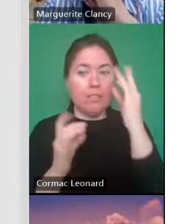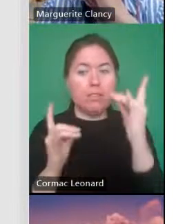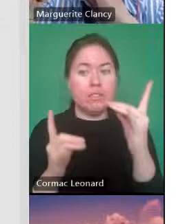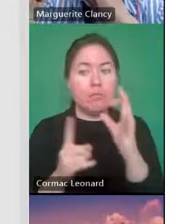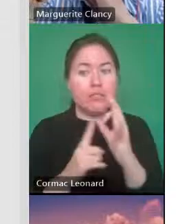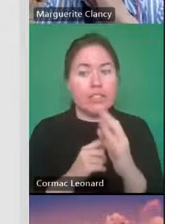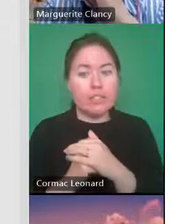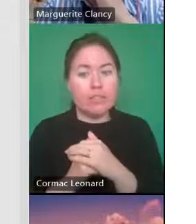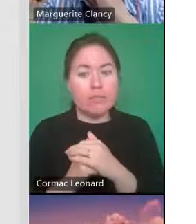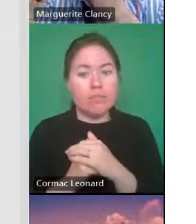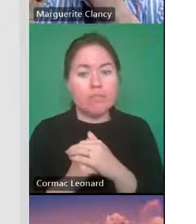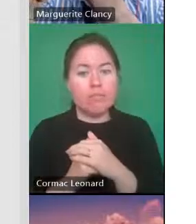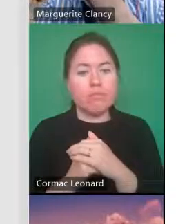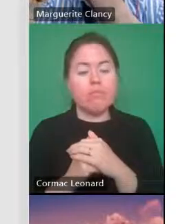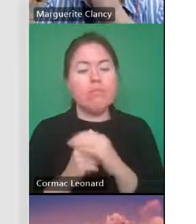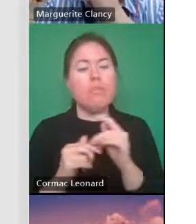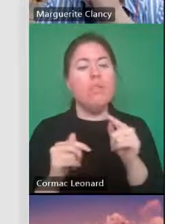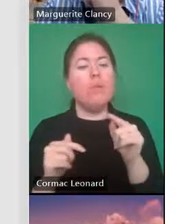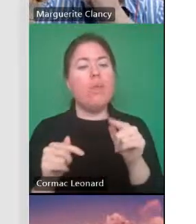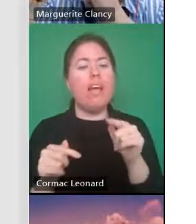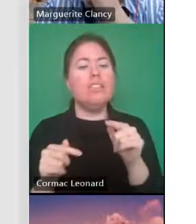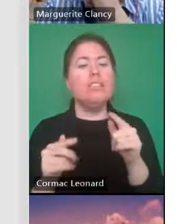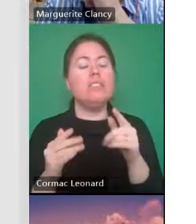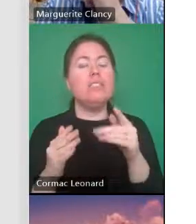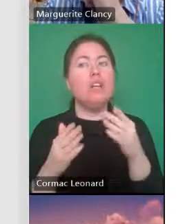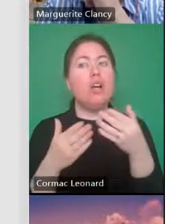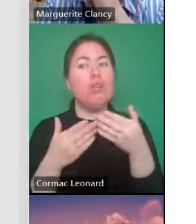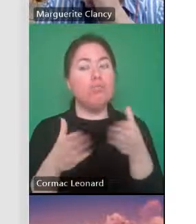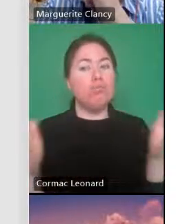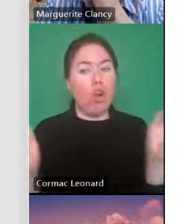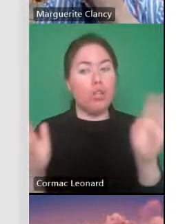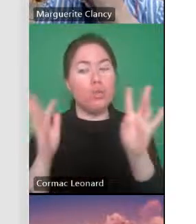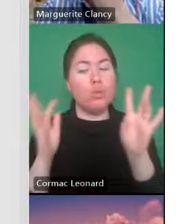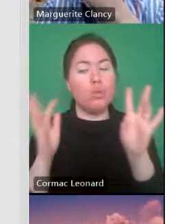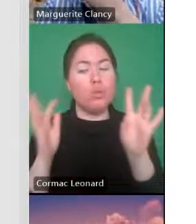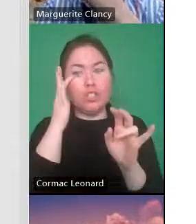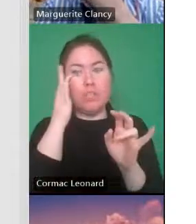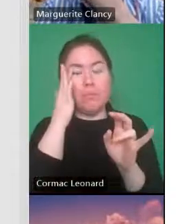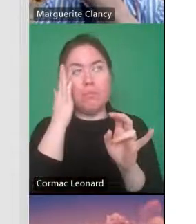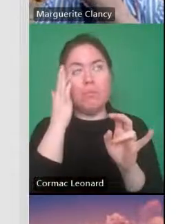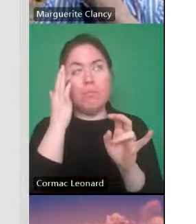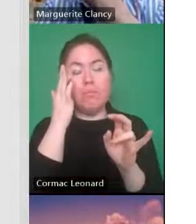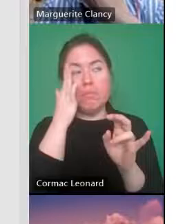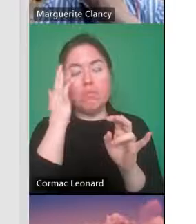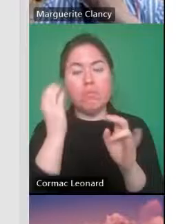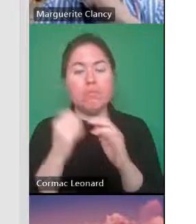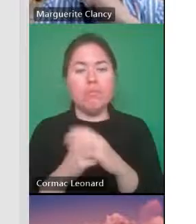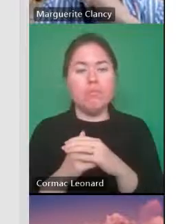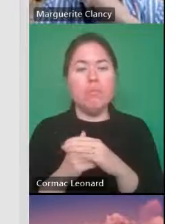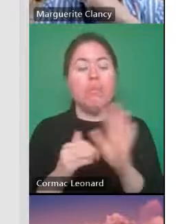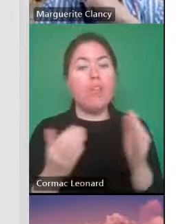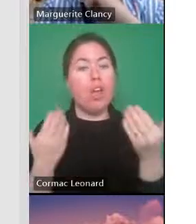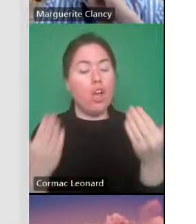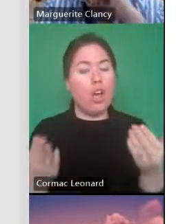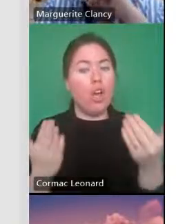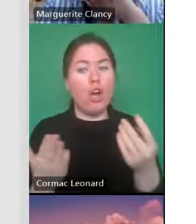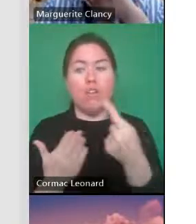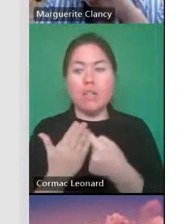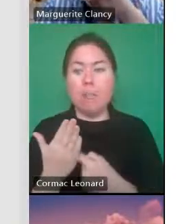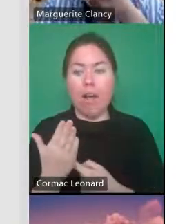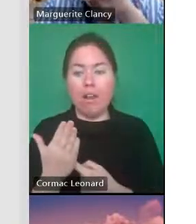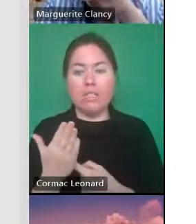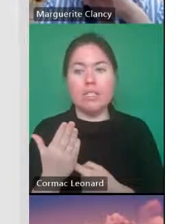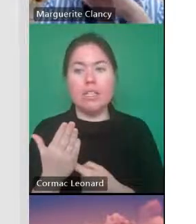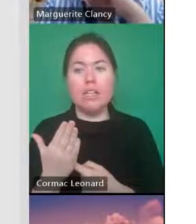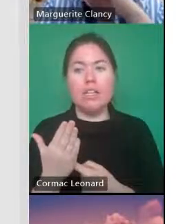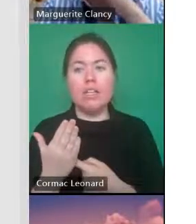Again, I mean, it's a very broad question, and in many instances, the current policy, until